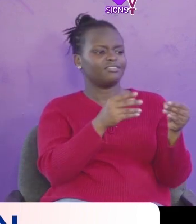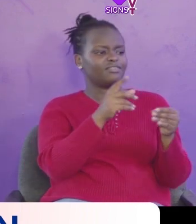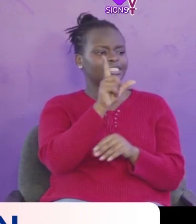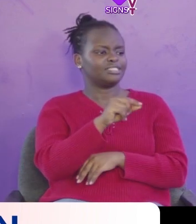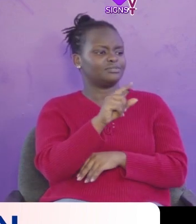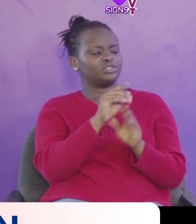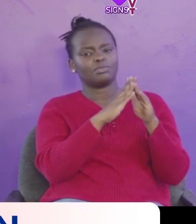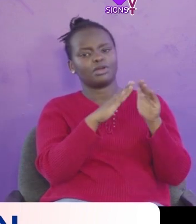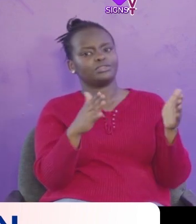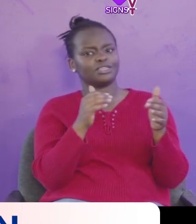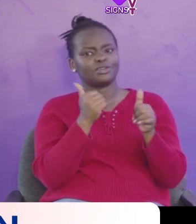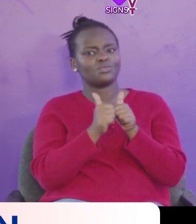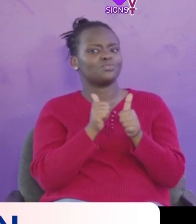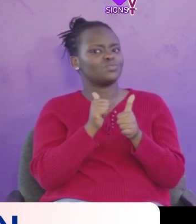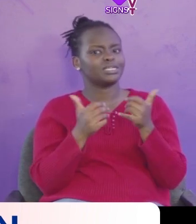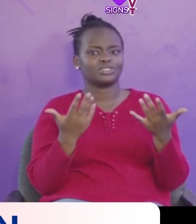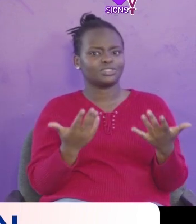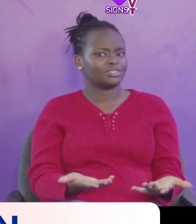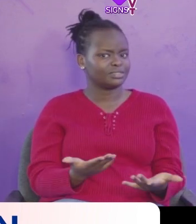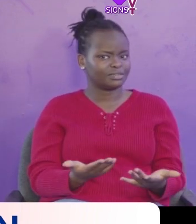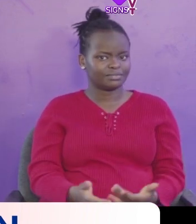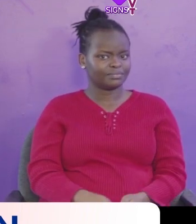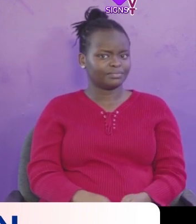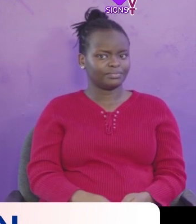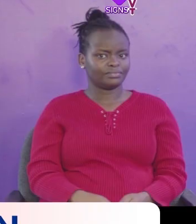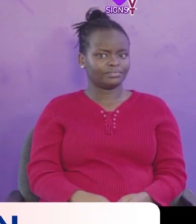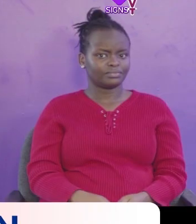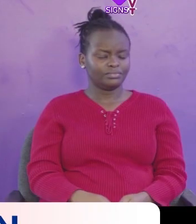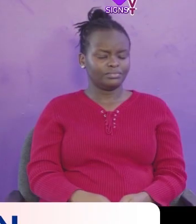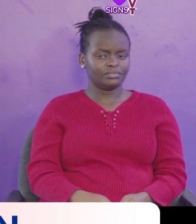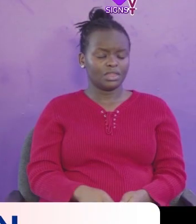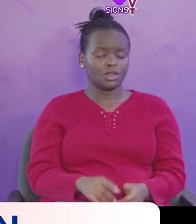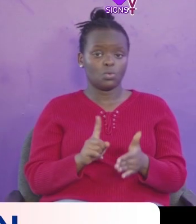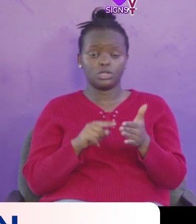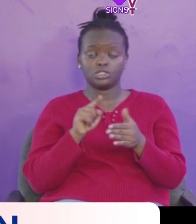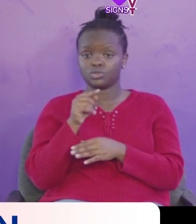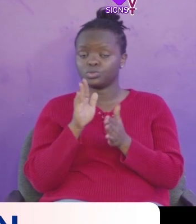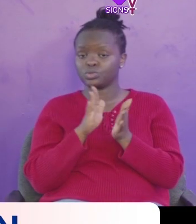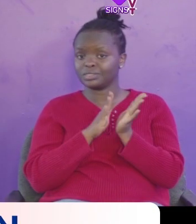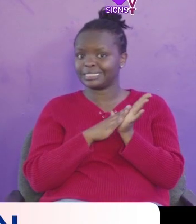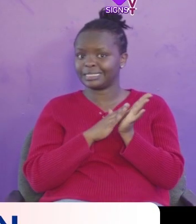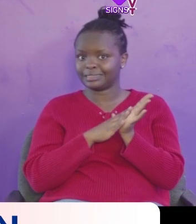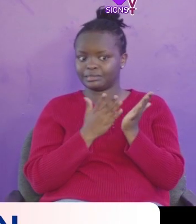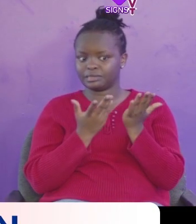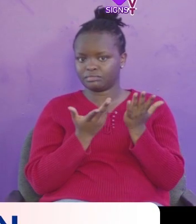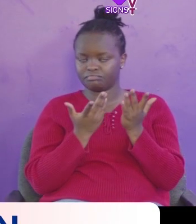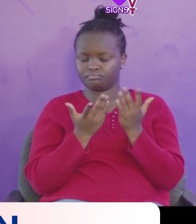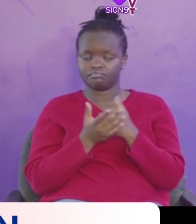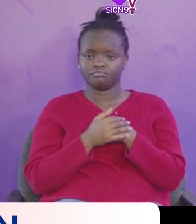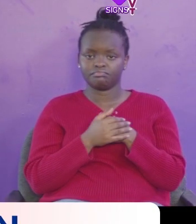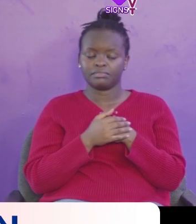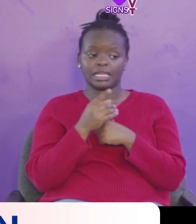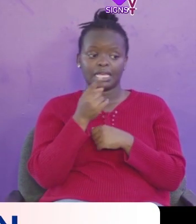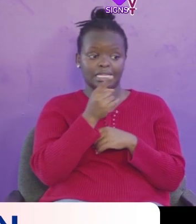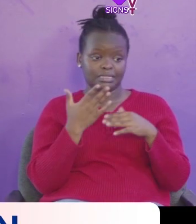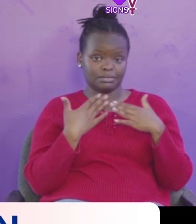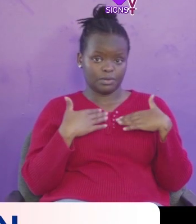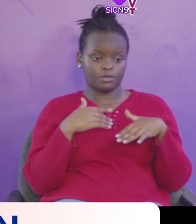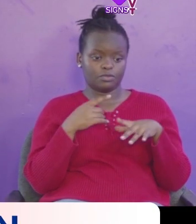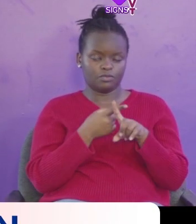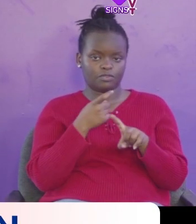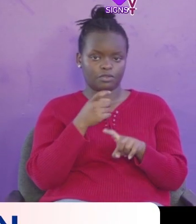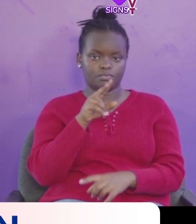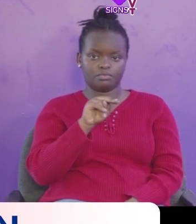Which Mukuru people? Okay. So what you are suggesting is that our watu wa Mukuru,